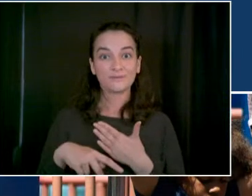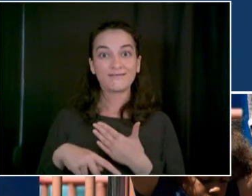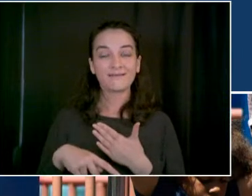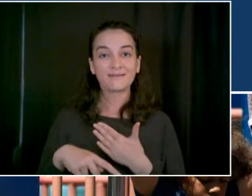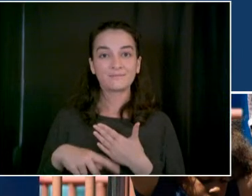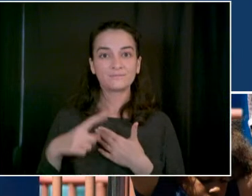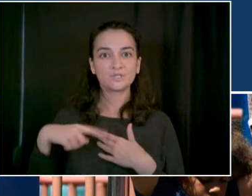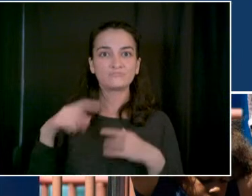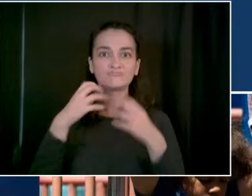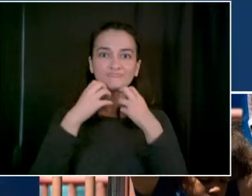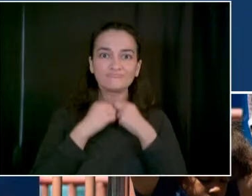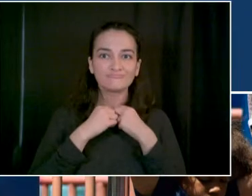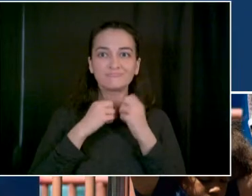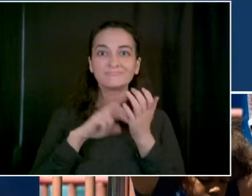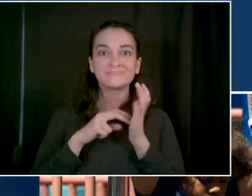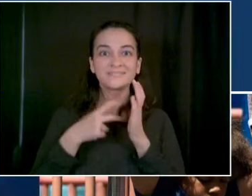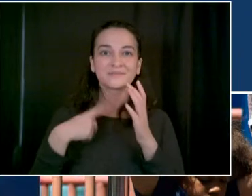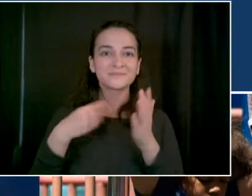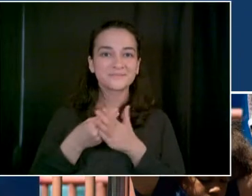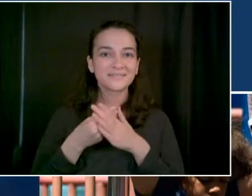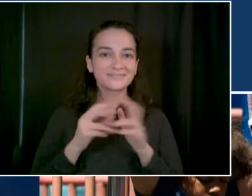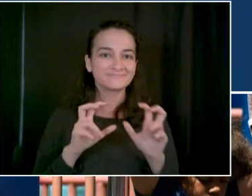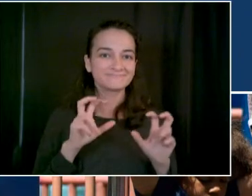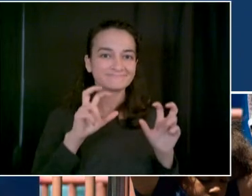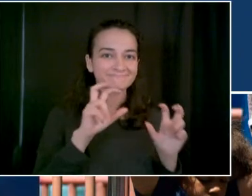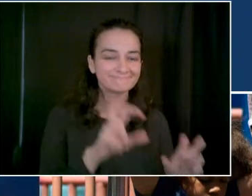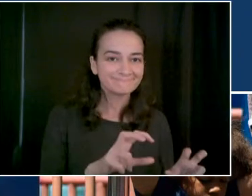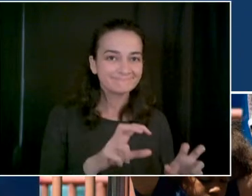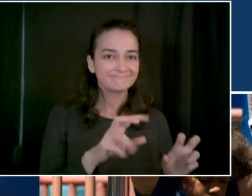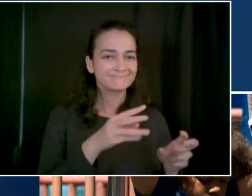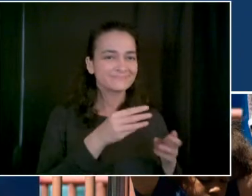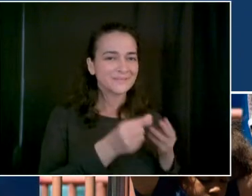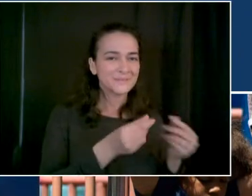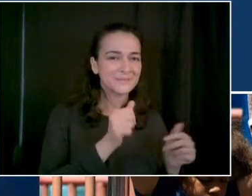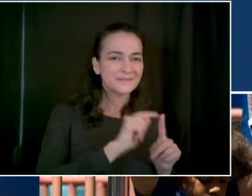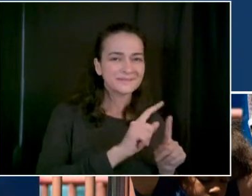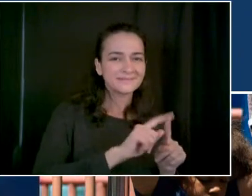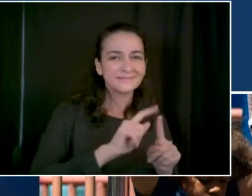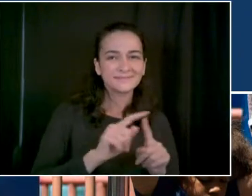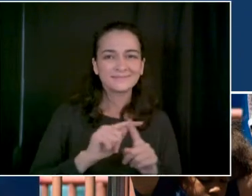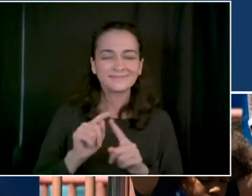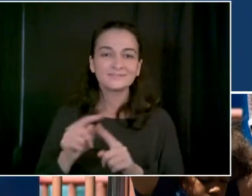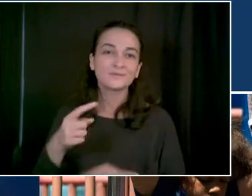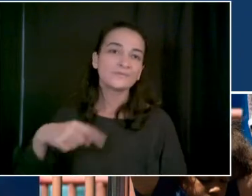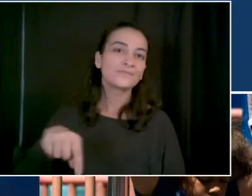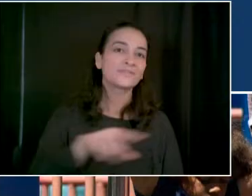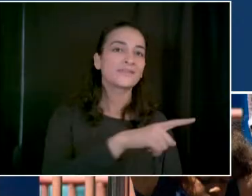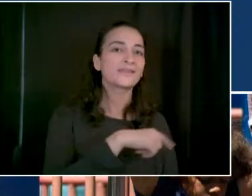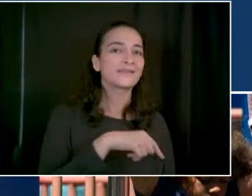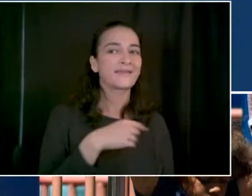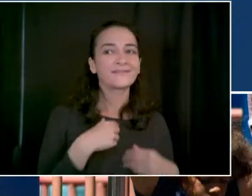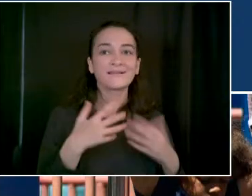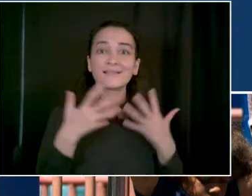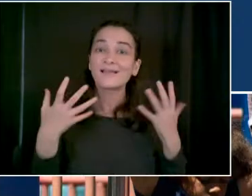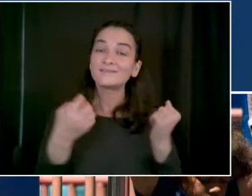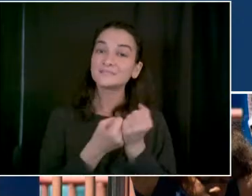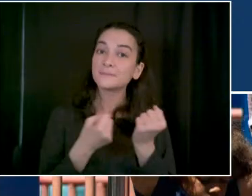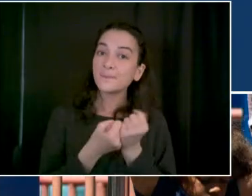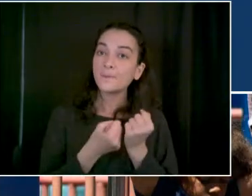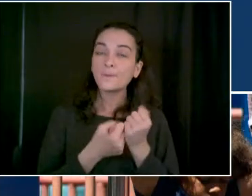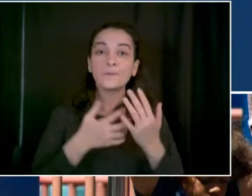184,000 citywide. Just impressive numbers, an impressive move towards what our budget is